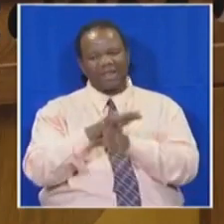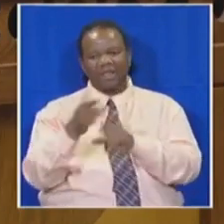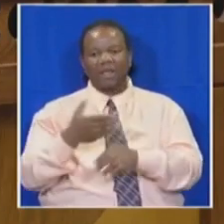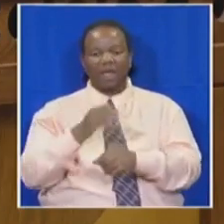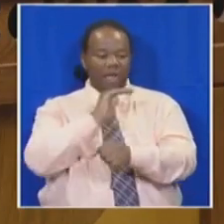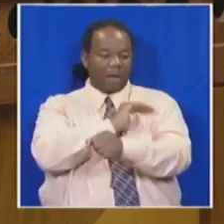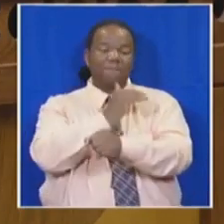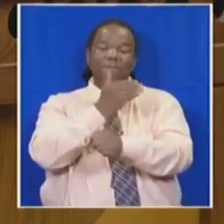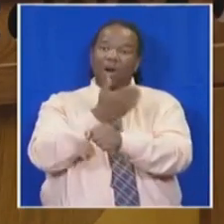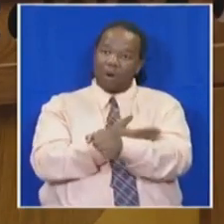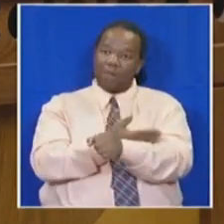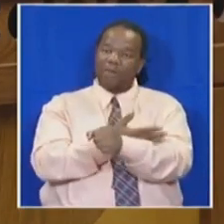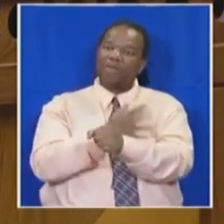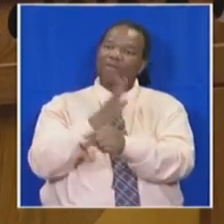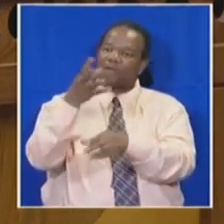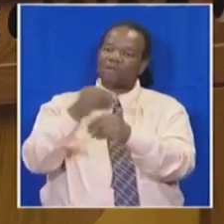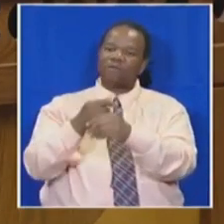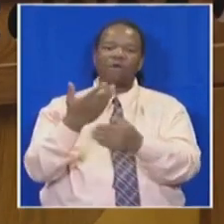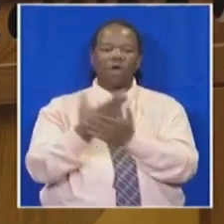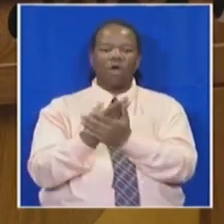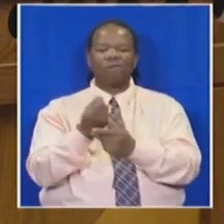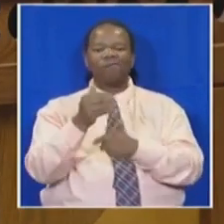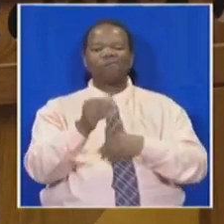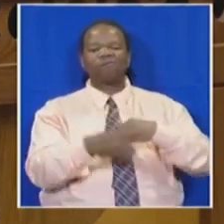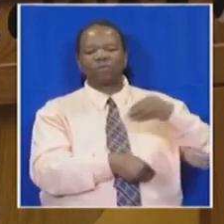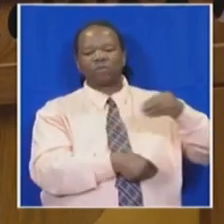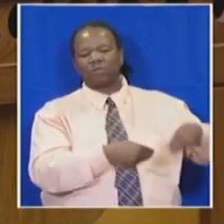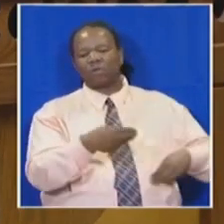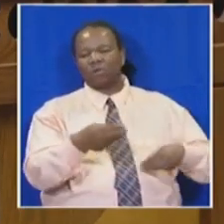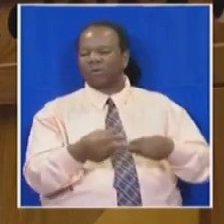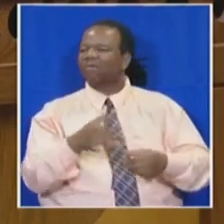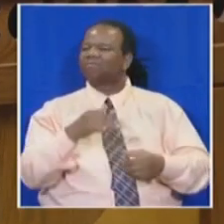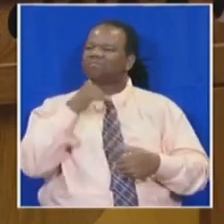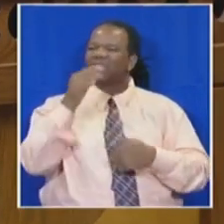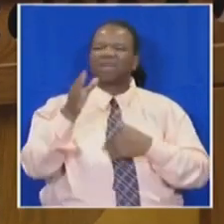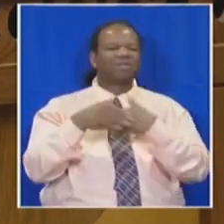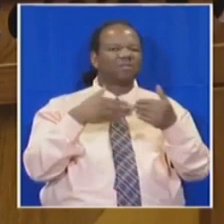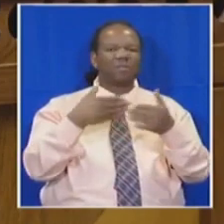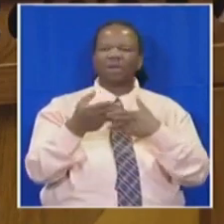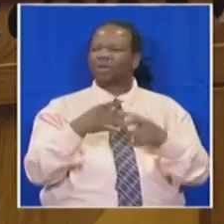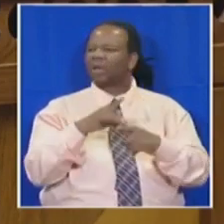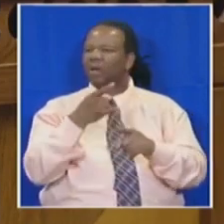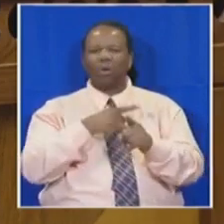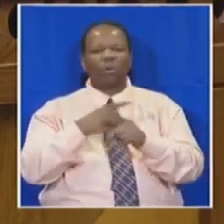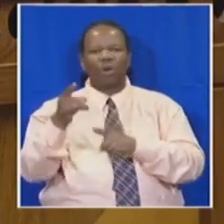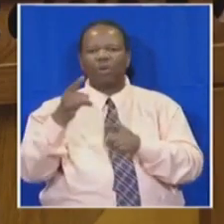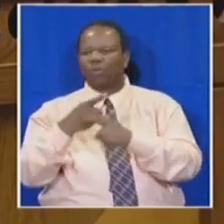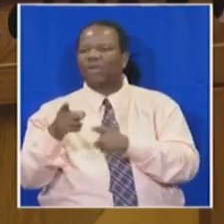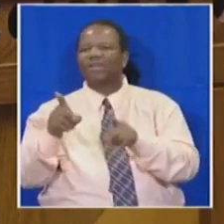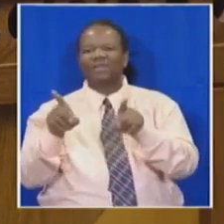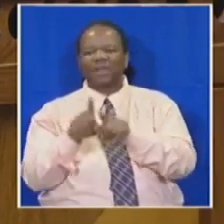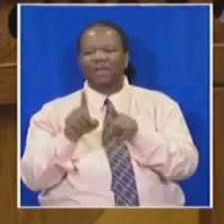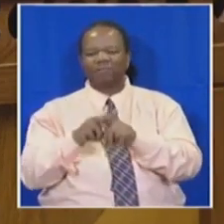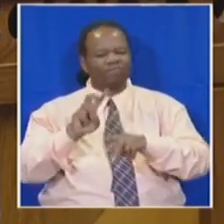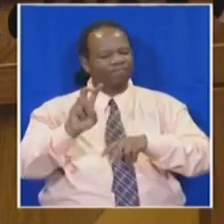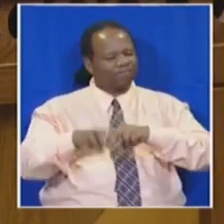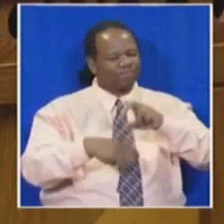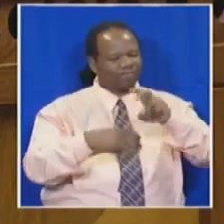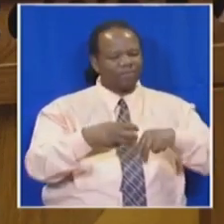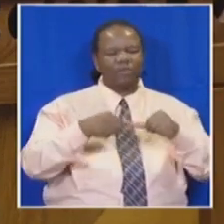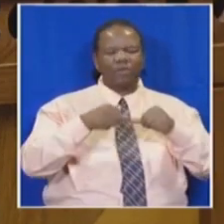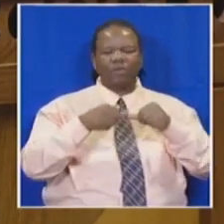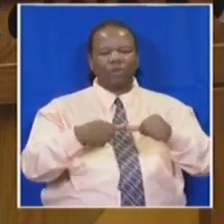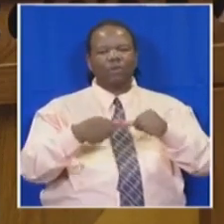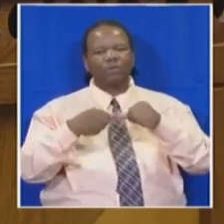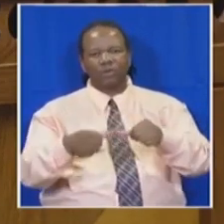their pockets along the way. And no matter which one of them wins, the feast will continue. It's just about who gets